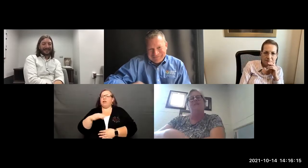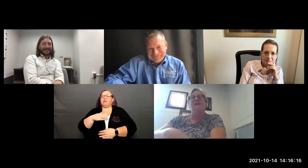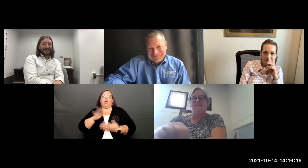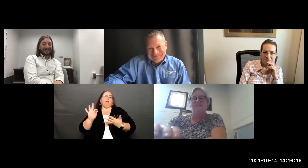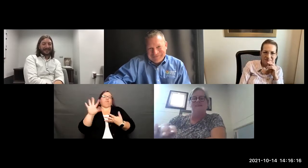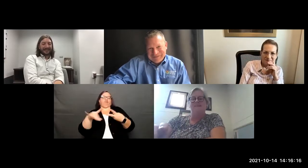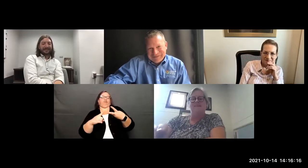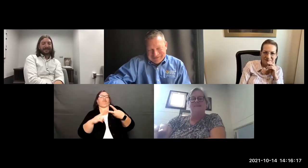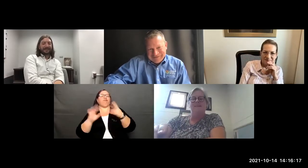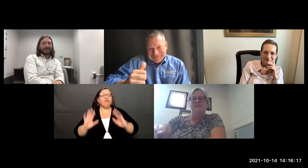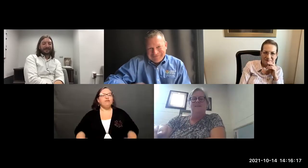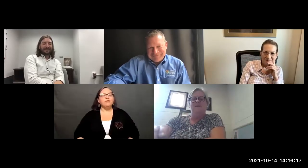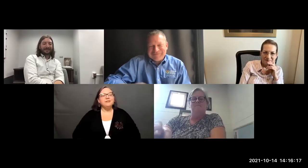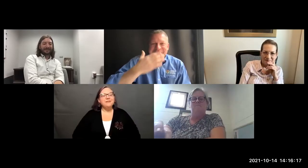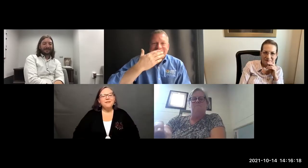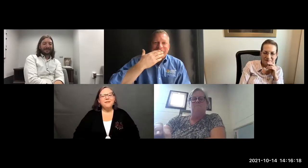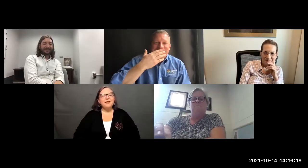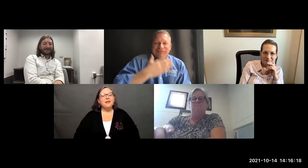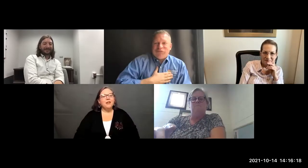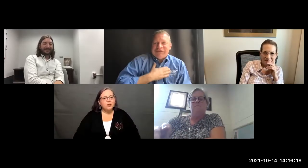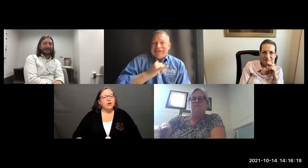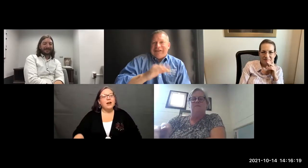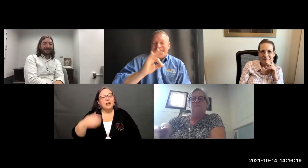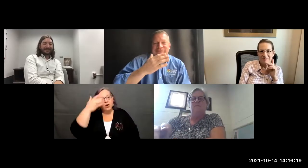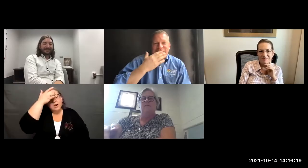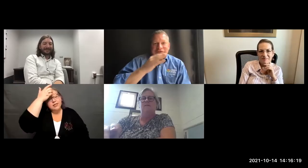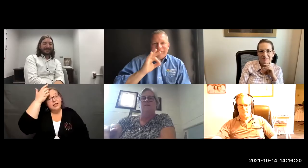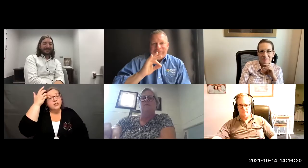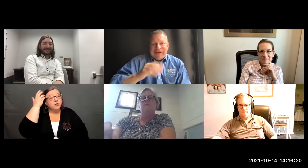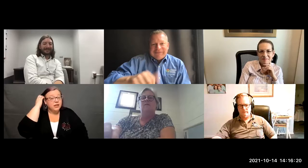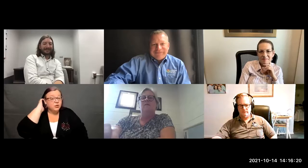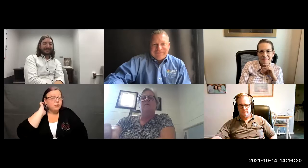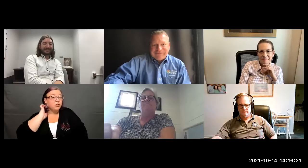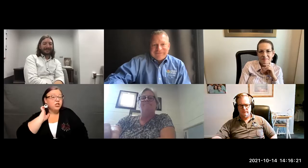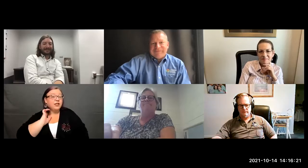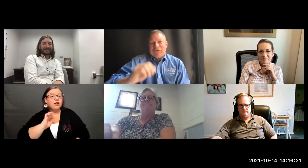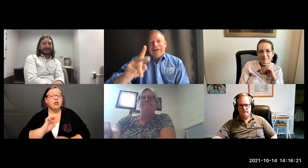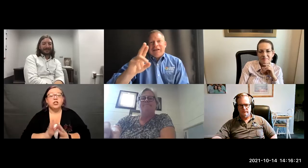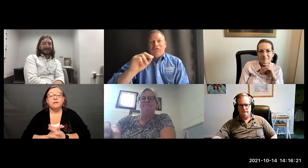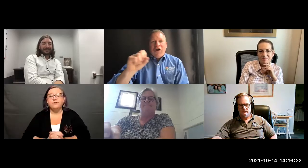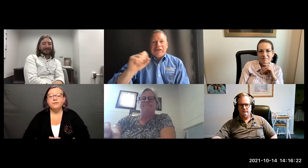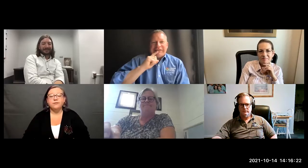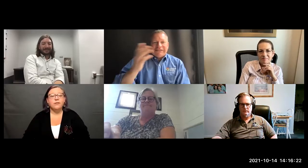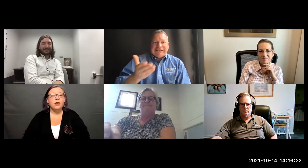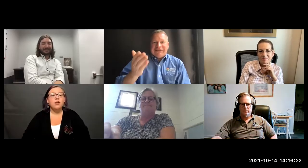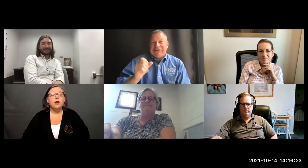things. Great. Great. All right. Thank you so much. We appreciate that,